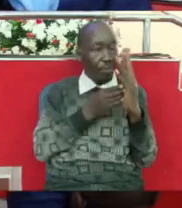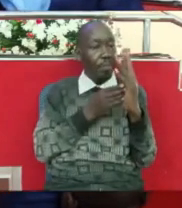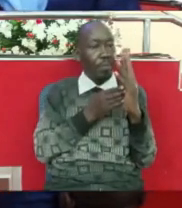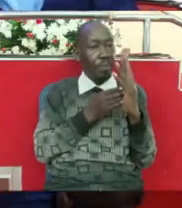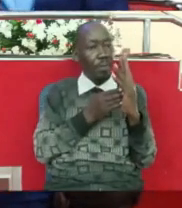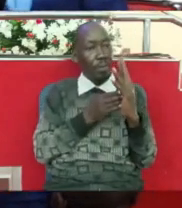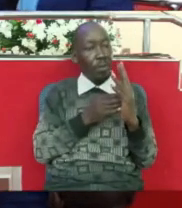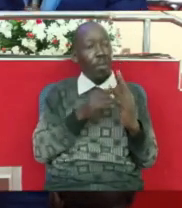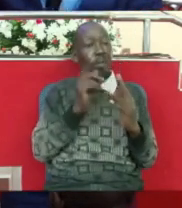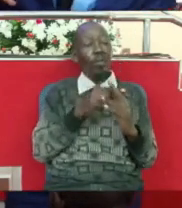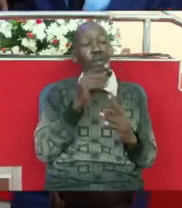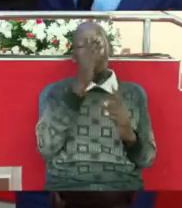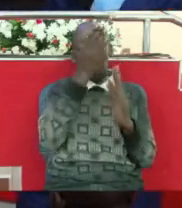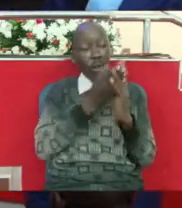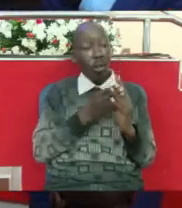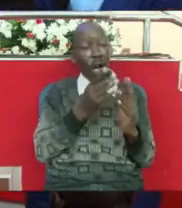for the cost of the